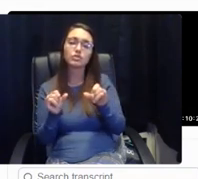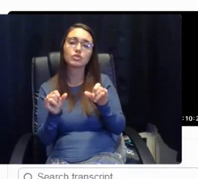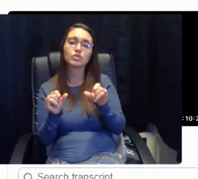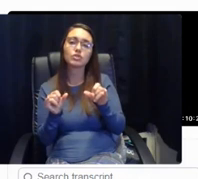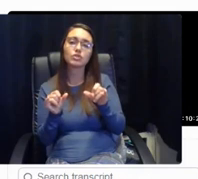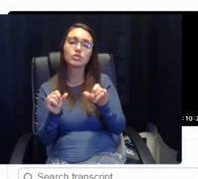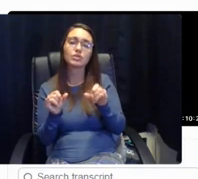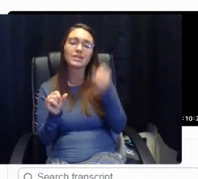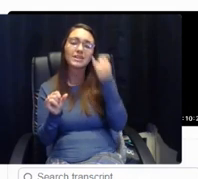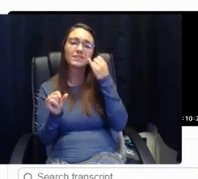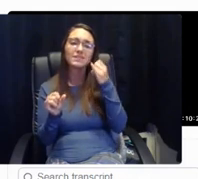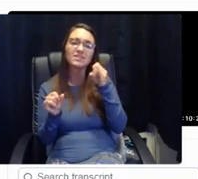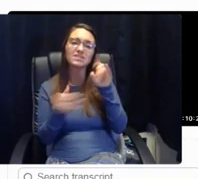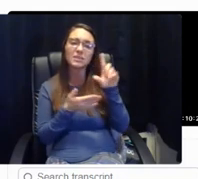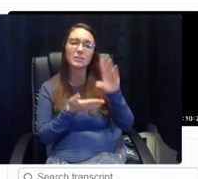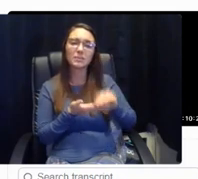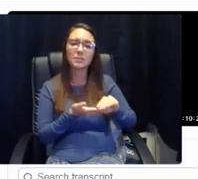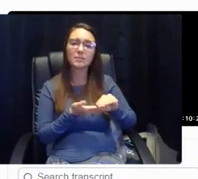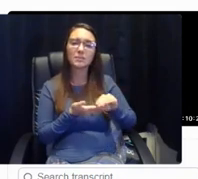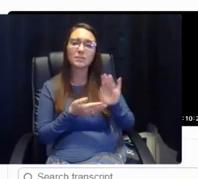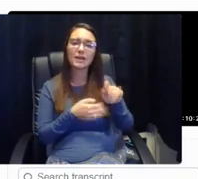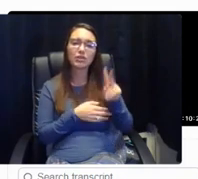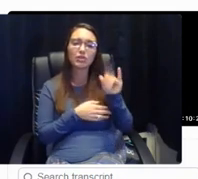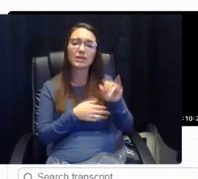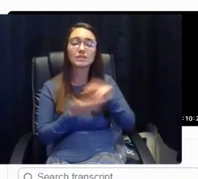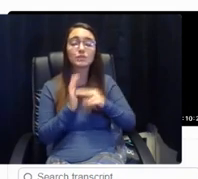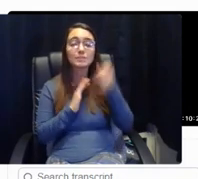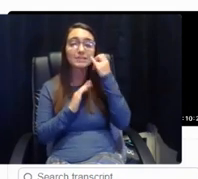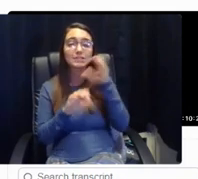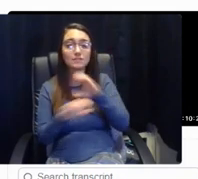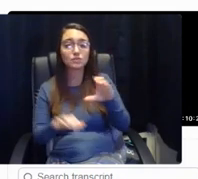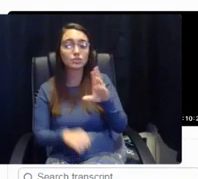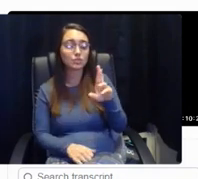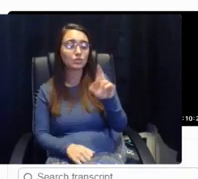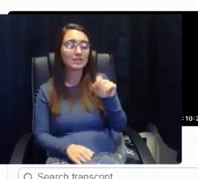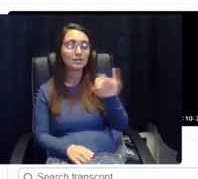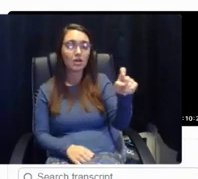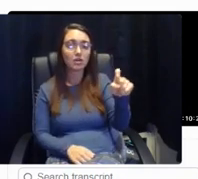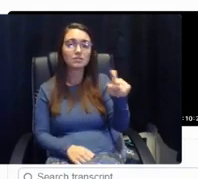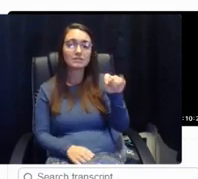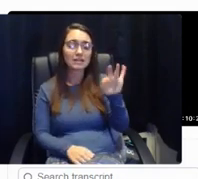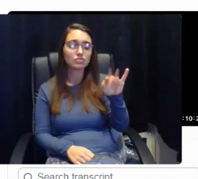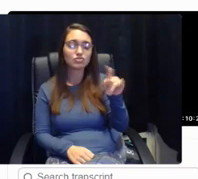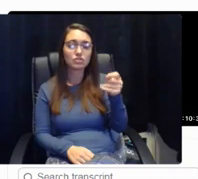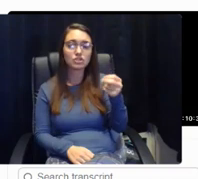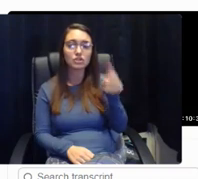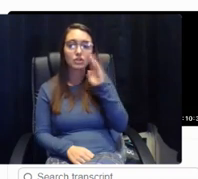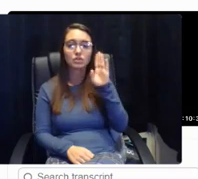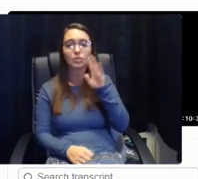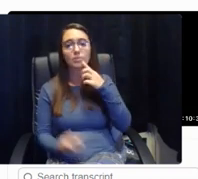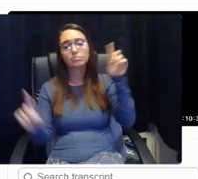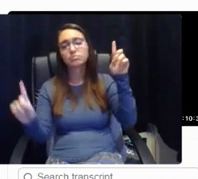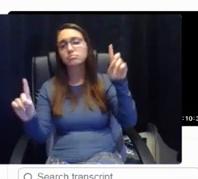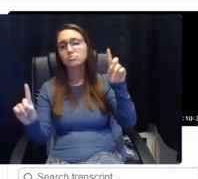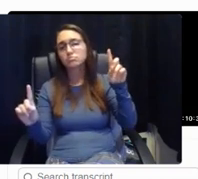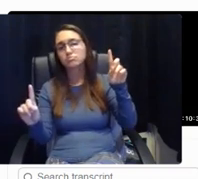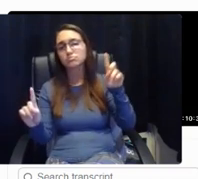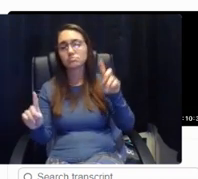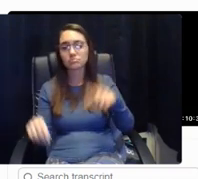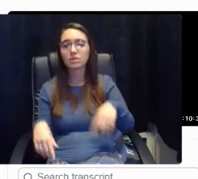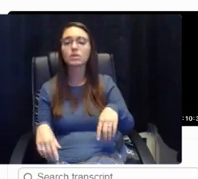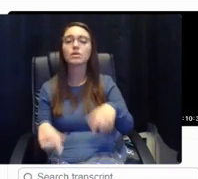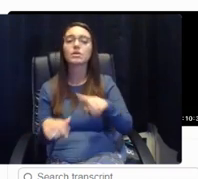depth battery, meaning when you do your redox titration, you reach the compression. Both redox couple